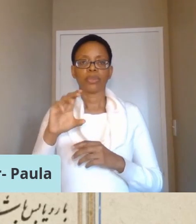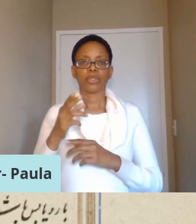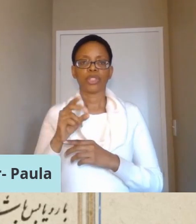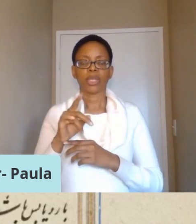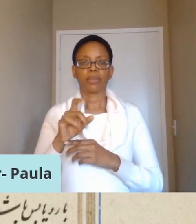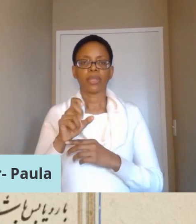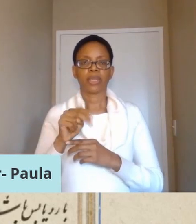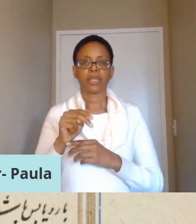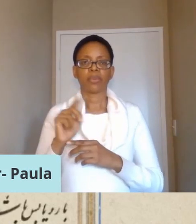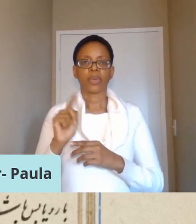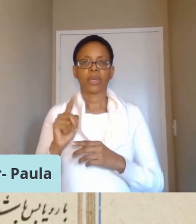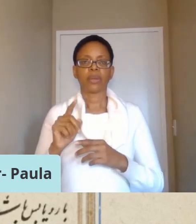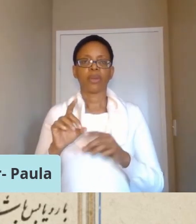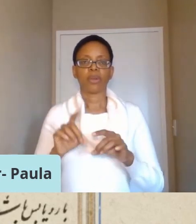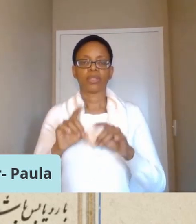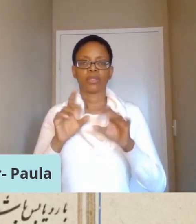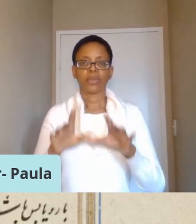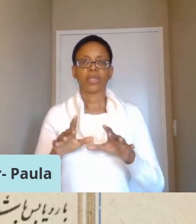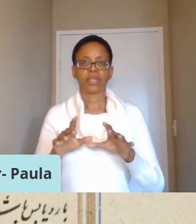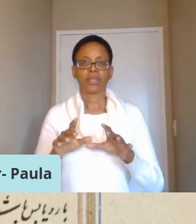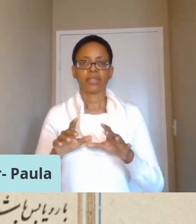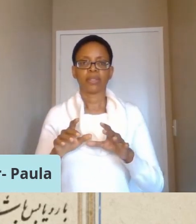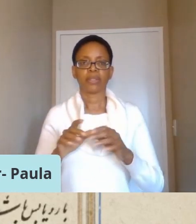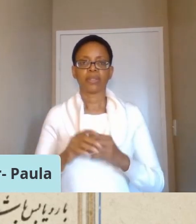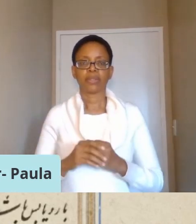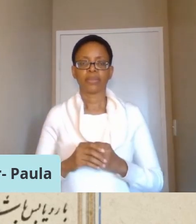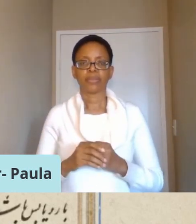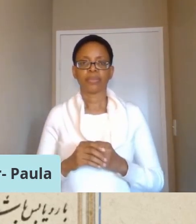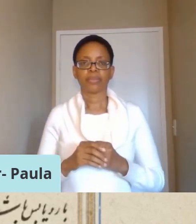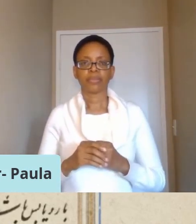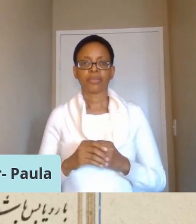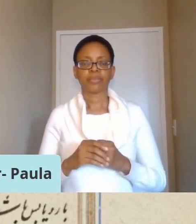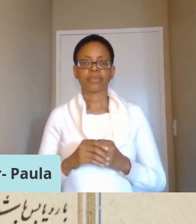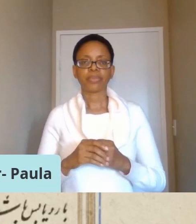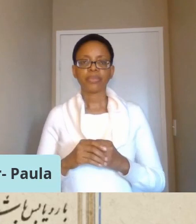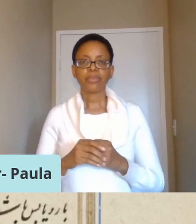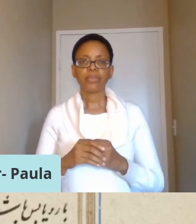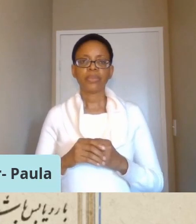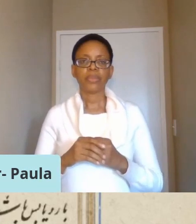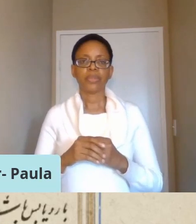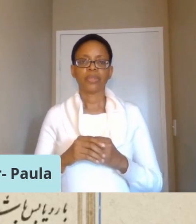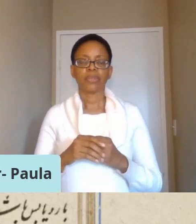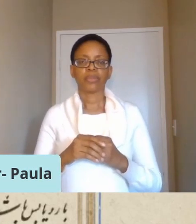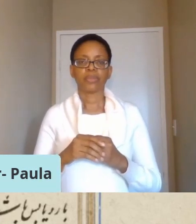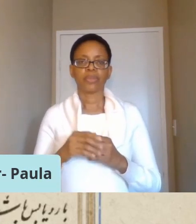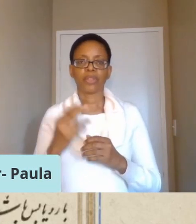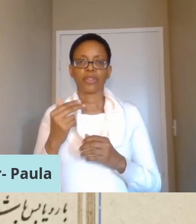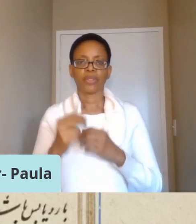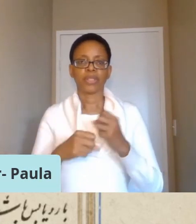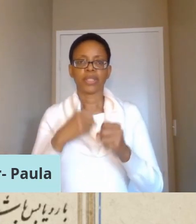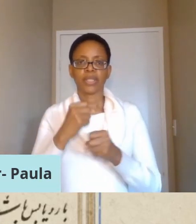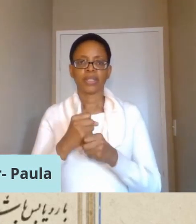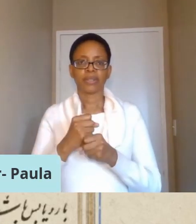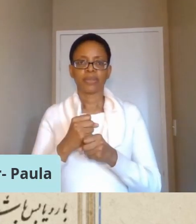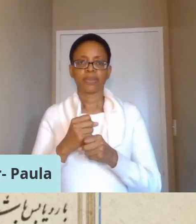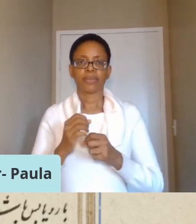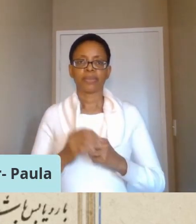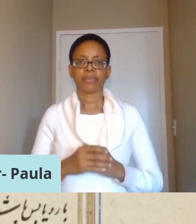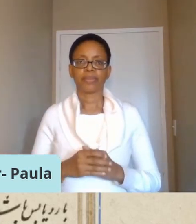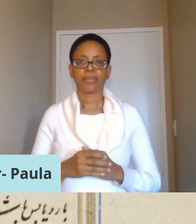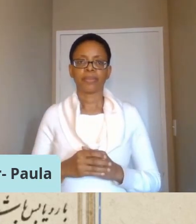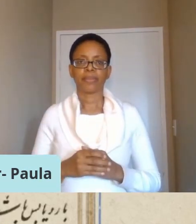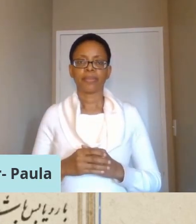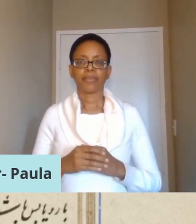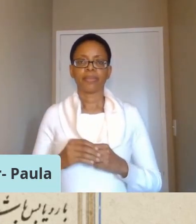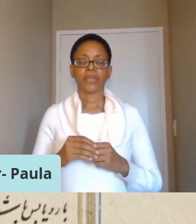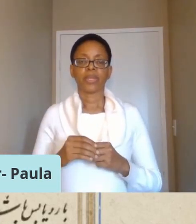Hospital, which is affiliated health institutions of Harvard Medical School, for 13 years. He completed his